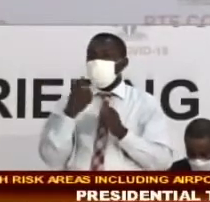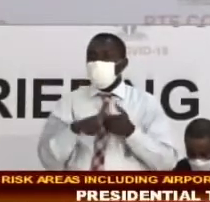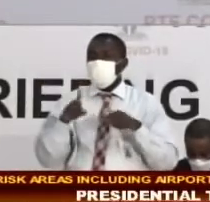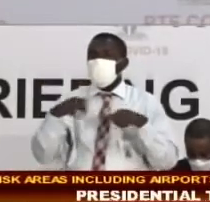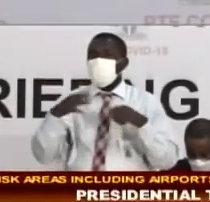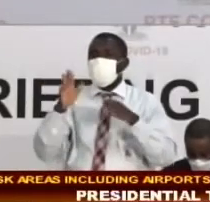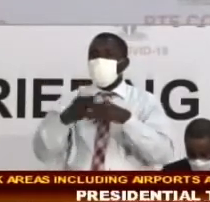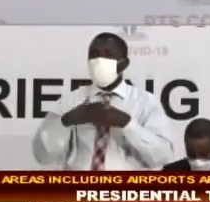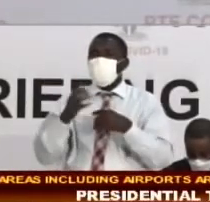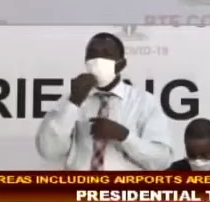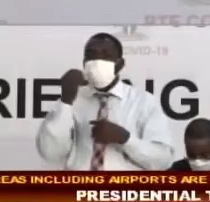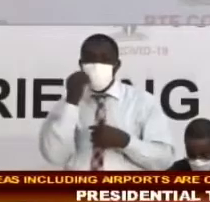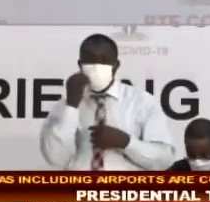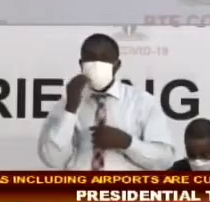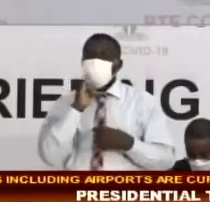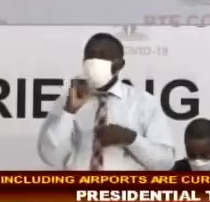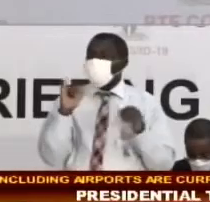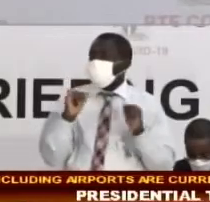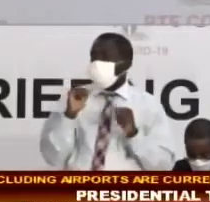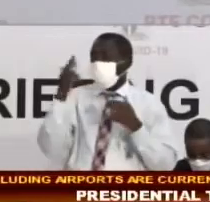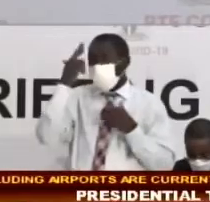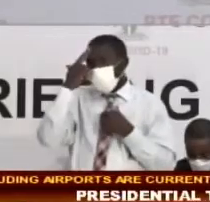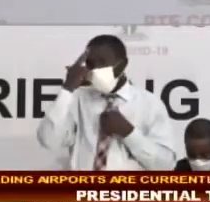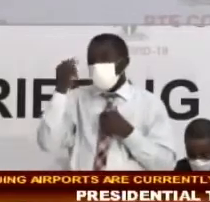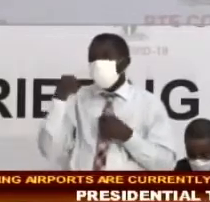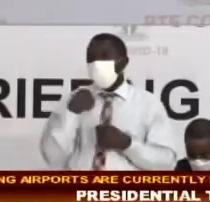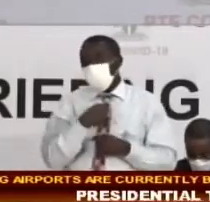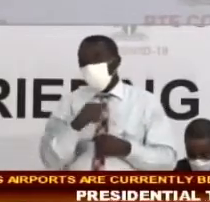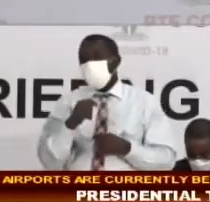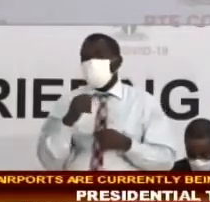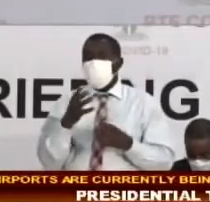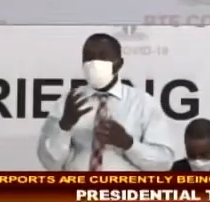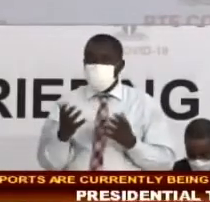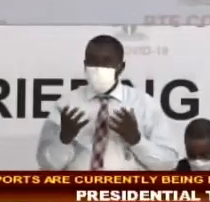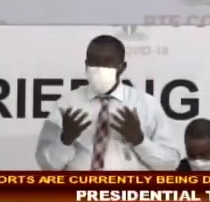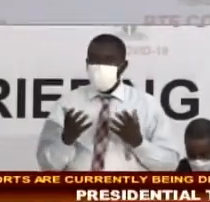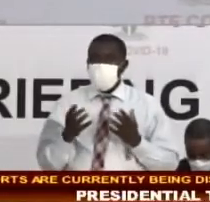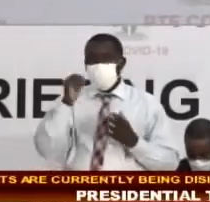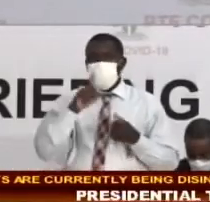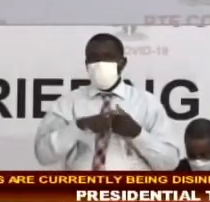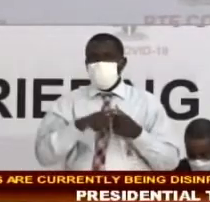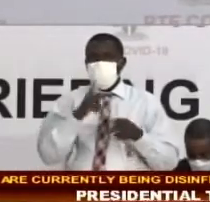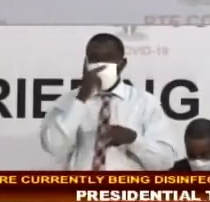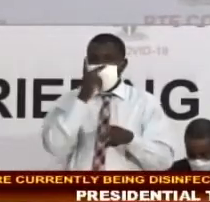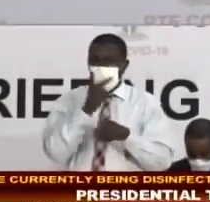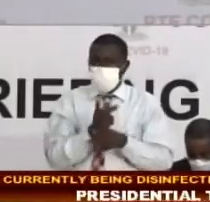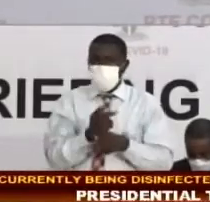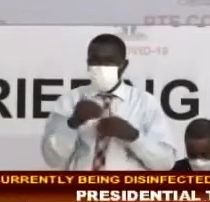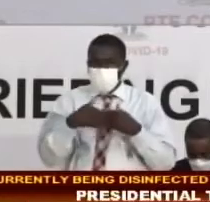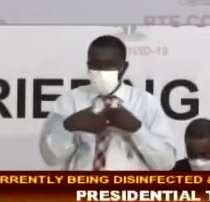homes is the same reason why they need to keep away until we are sure